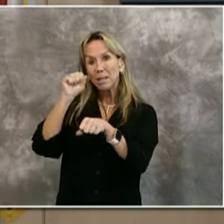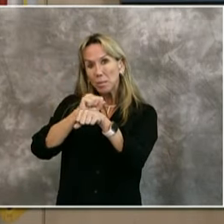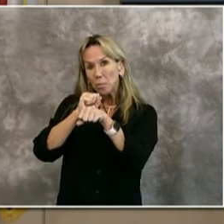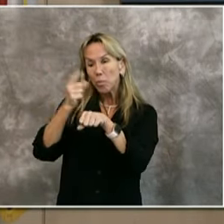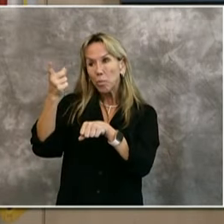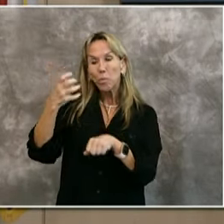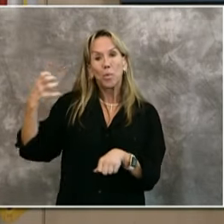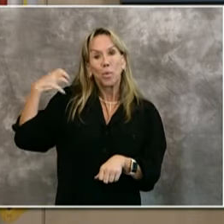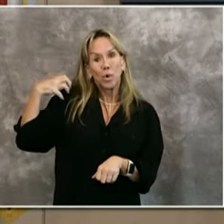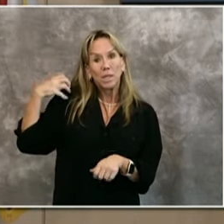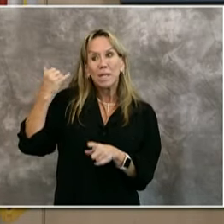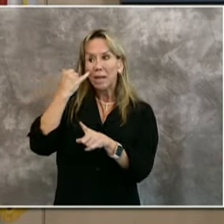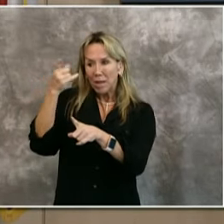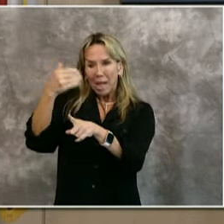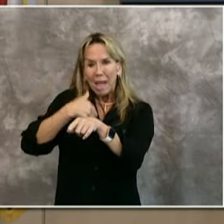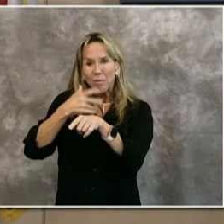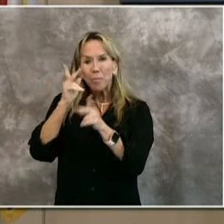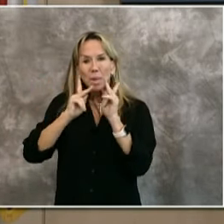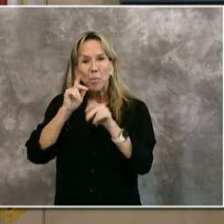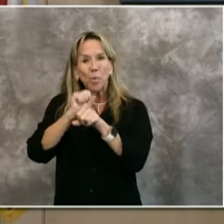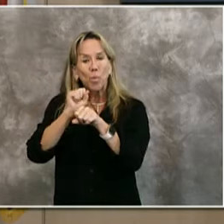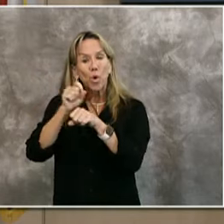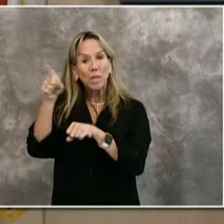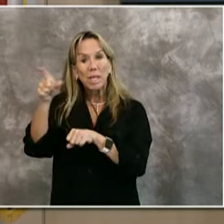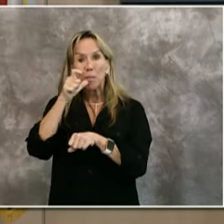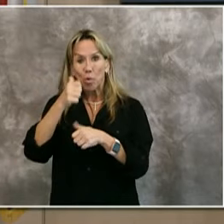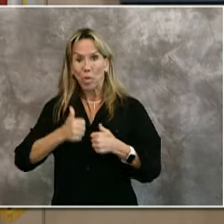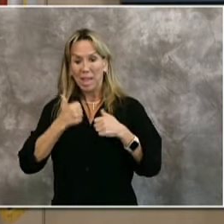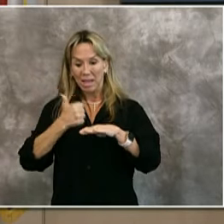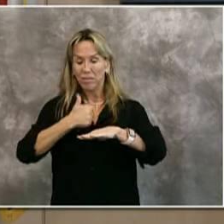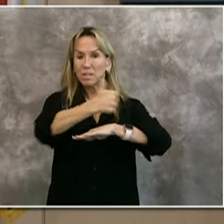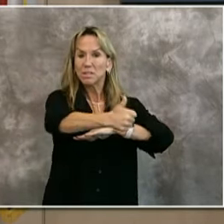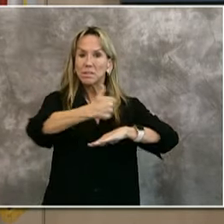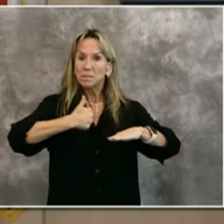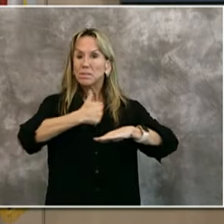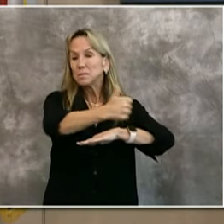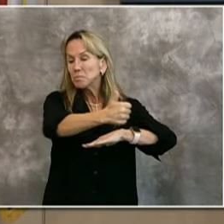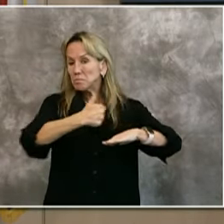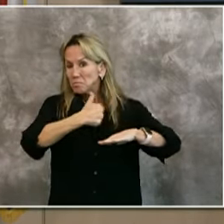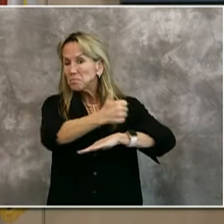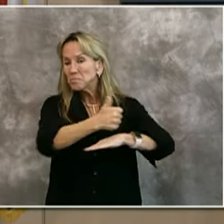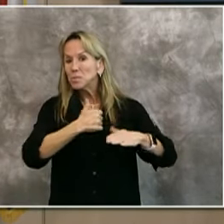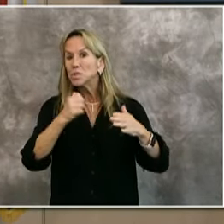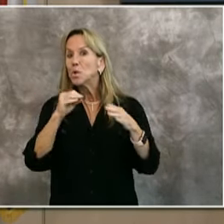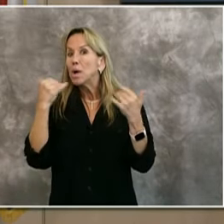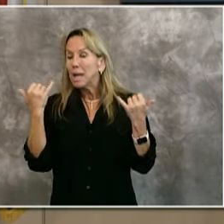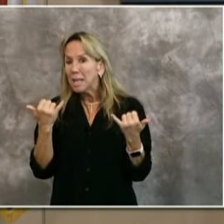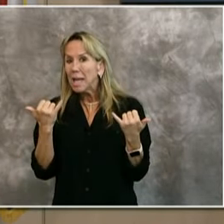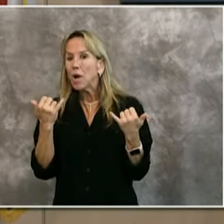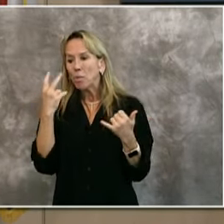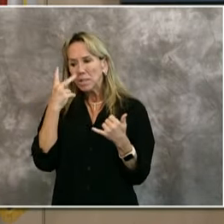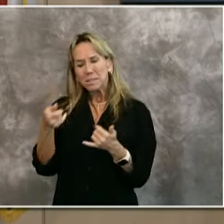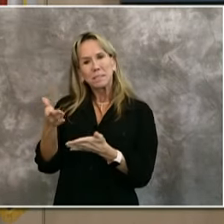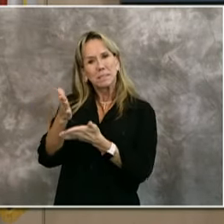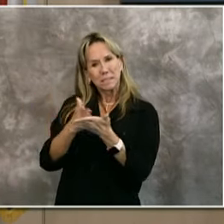who live on both sides of the border. Some of those outreach activities have been because of specific outbreaks,